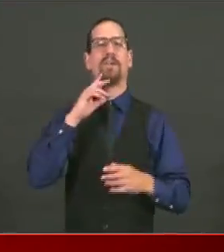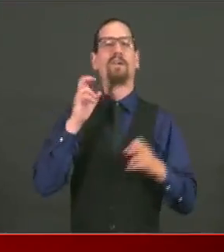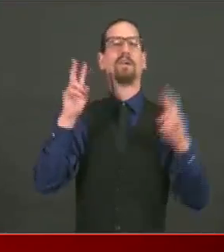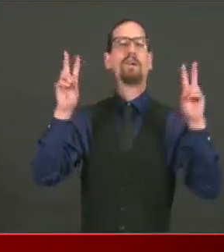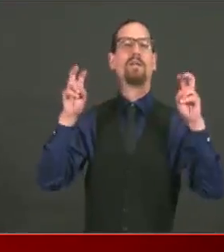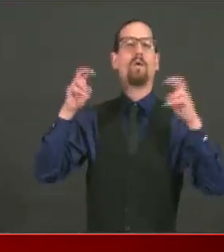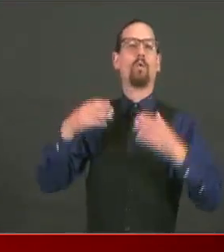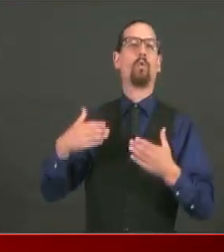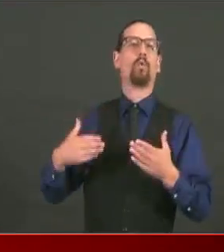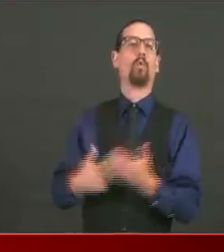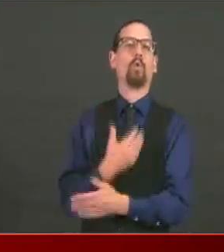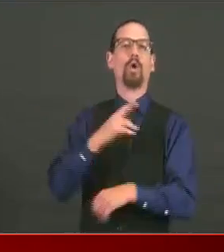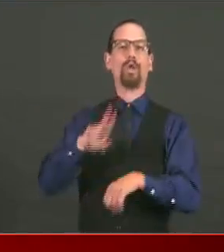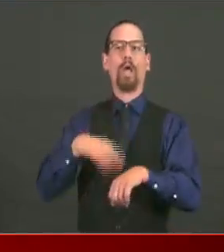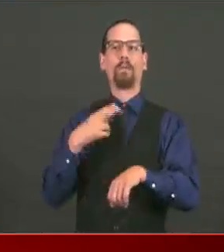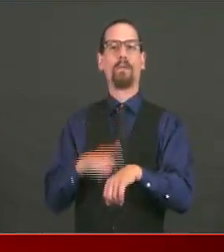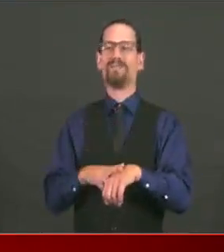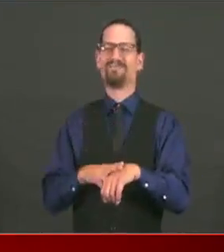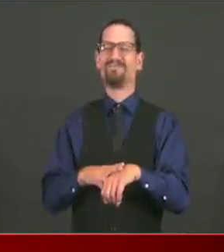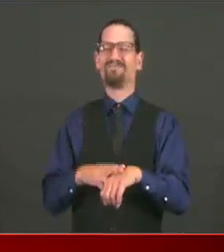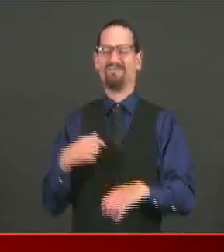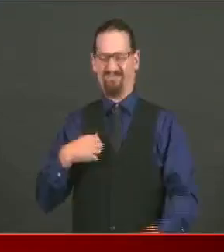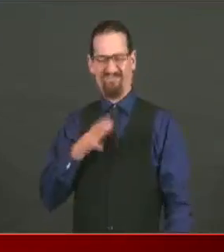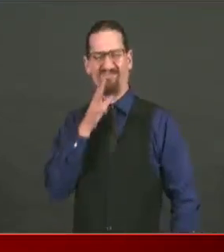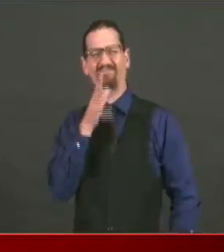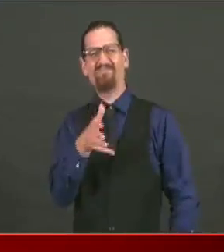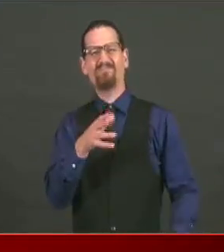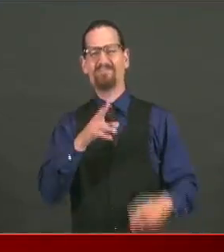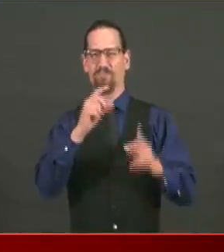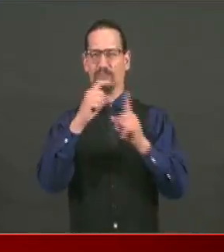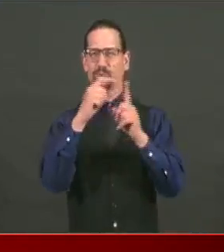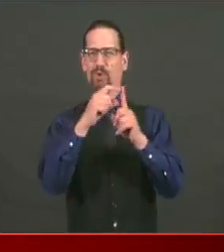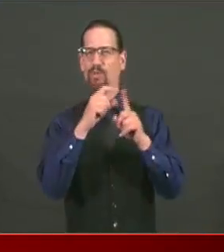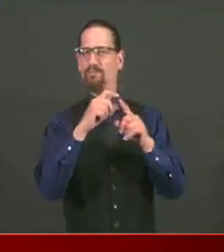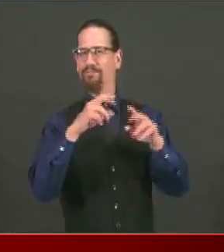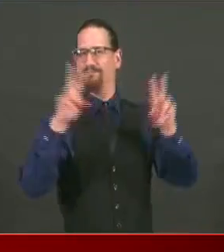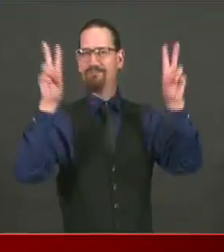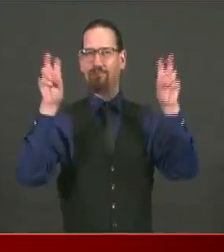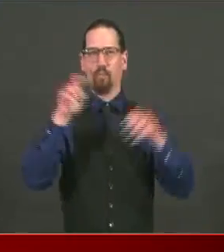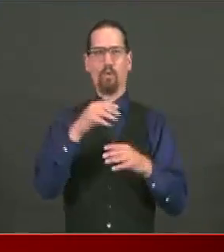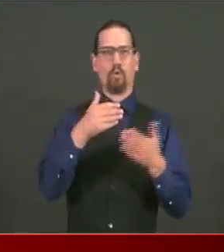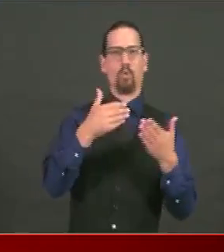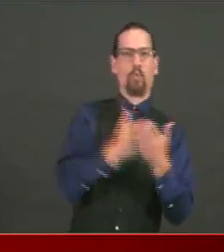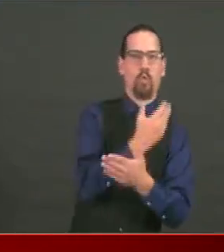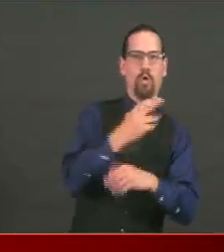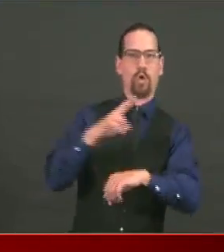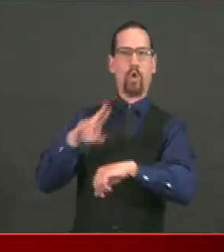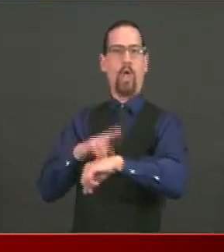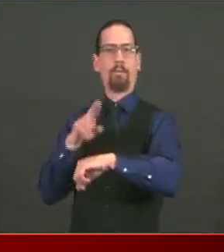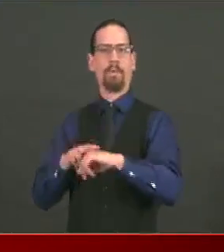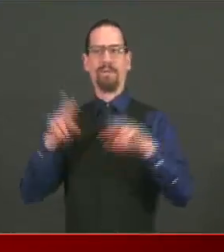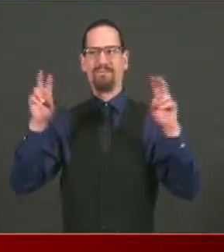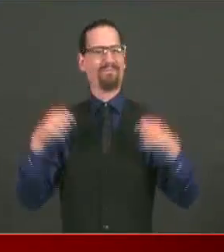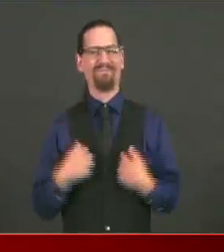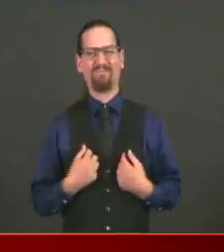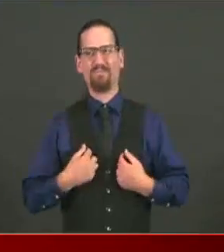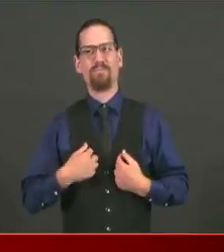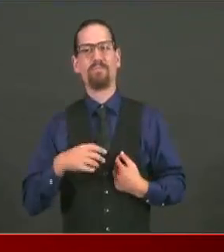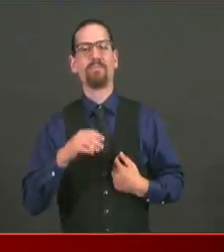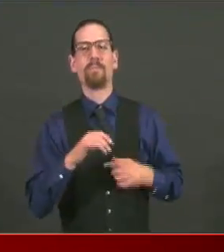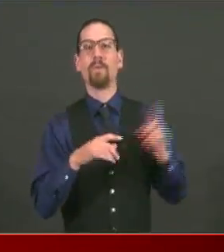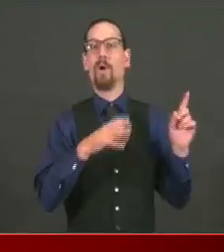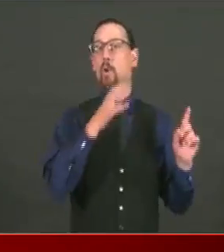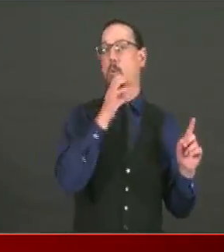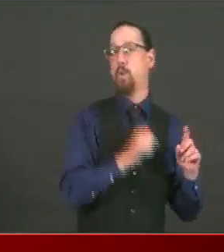often, I don't love that term because I want to be better than the old normal. You know, the old normal wasn't that great for a lot of people.